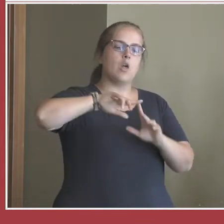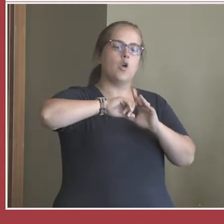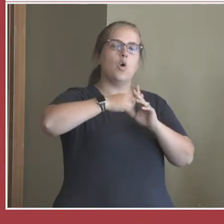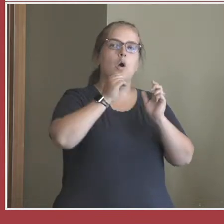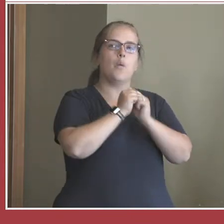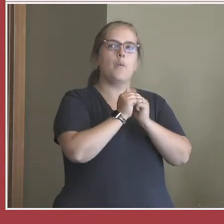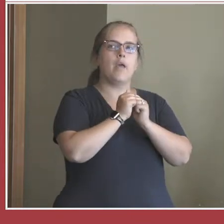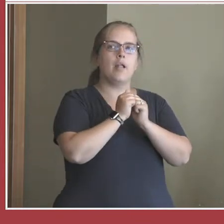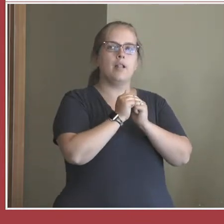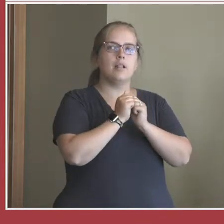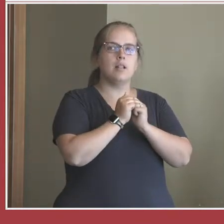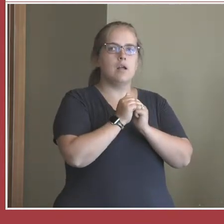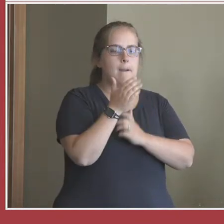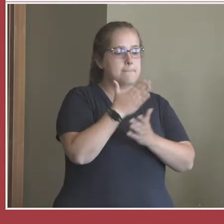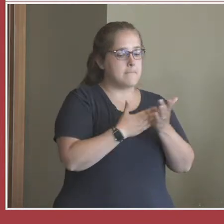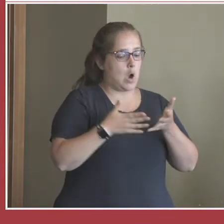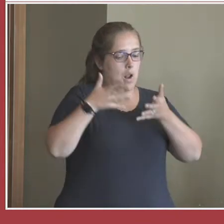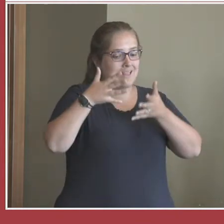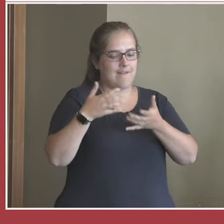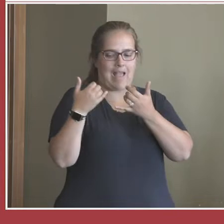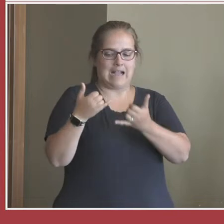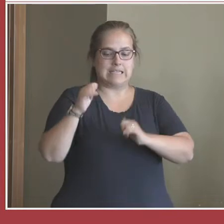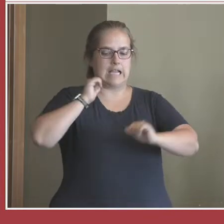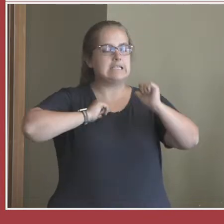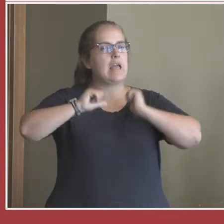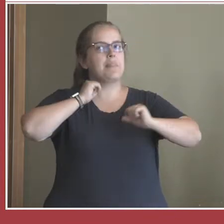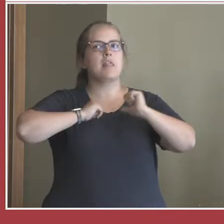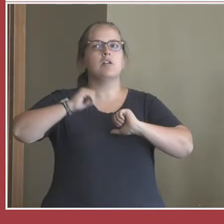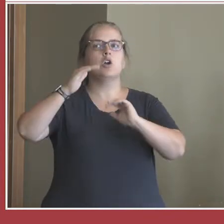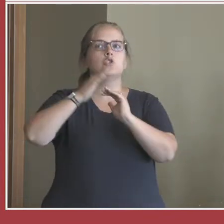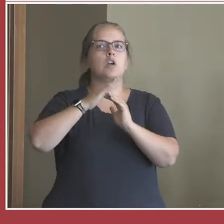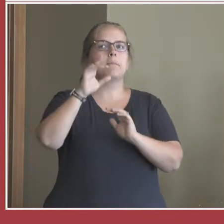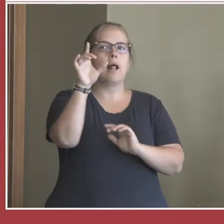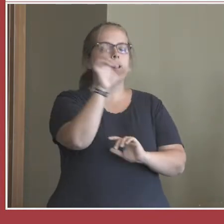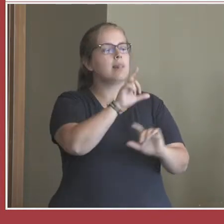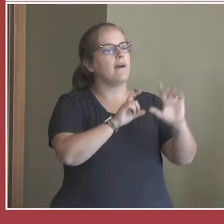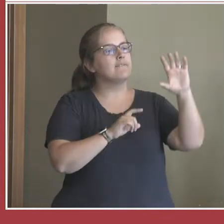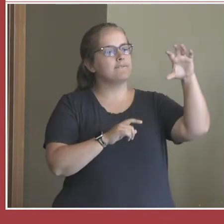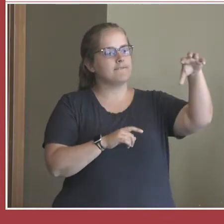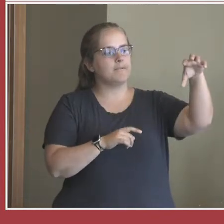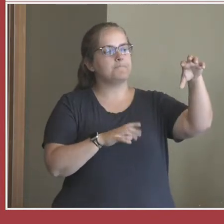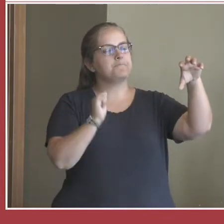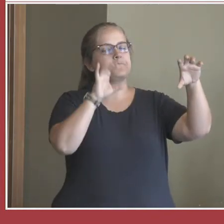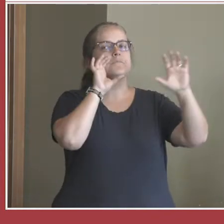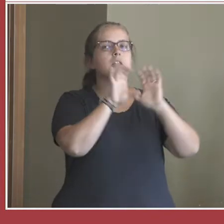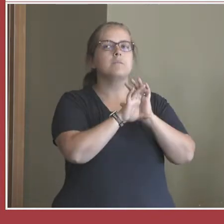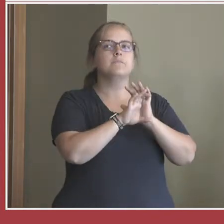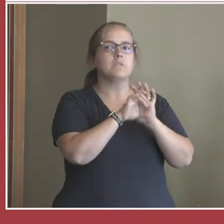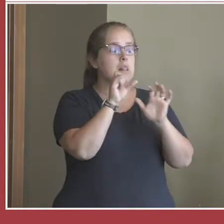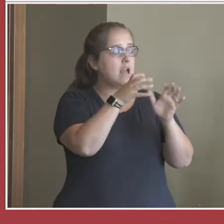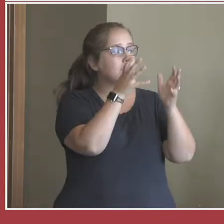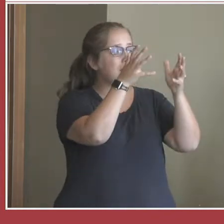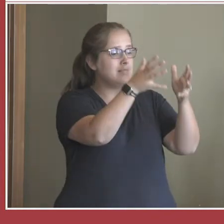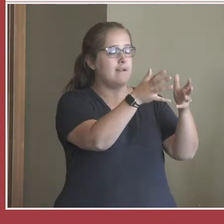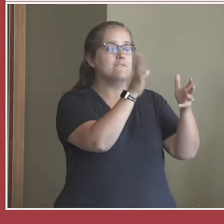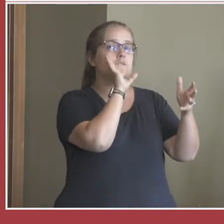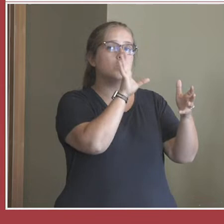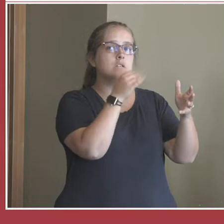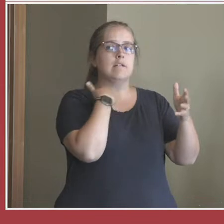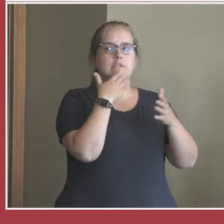starting with the part to remain, the existing theater in the top left of this image is to remain. There will be